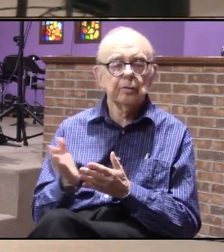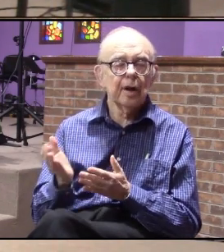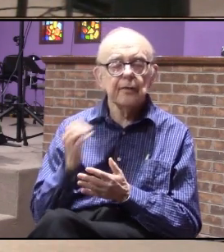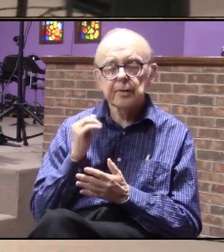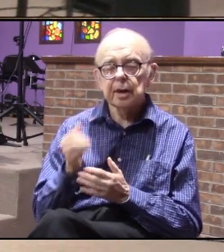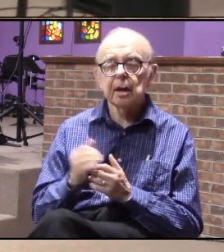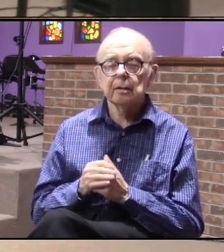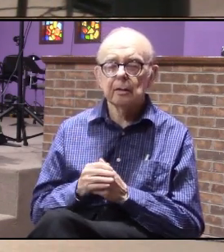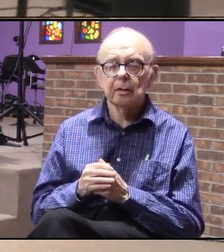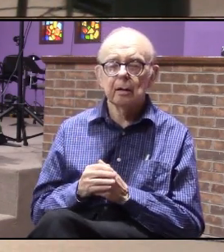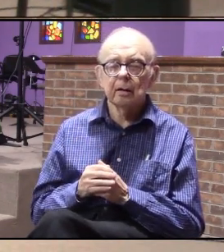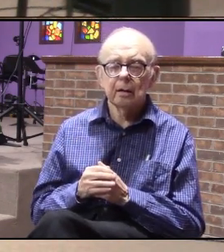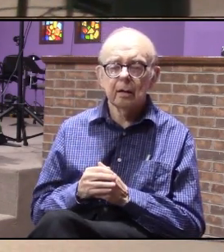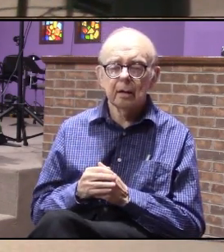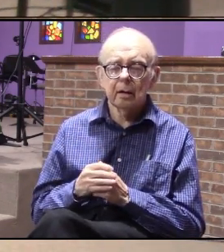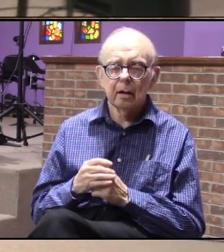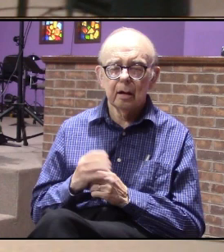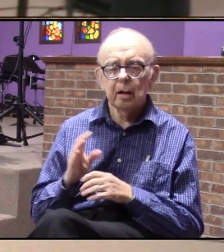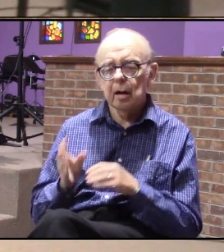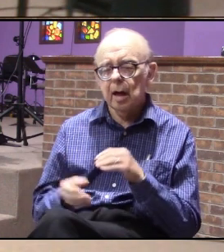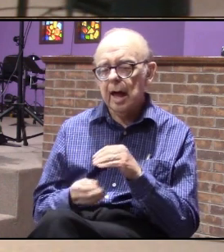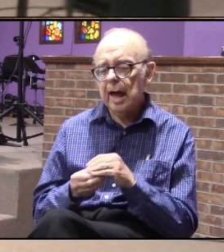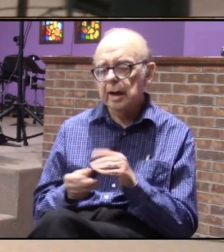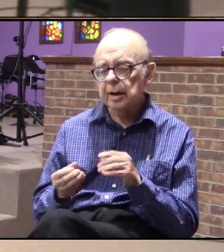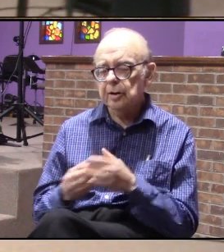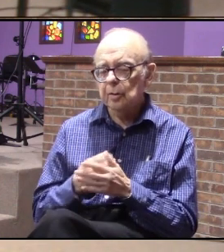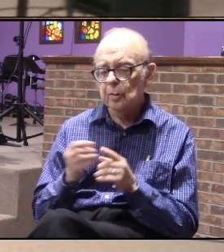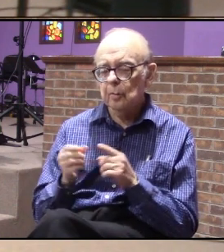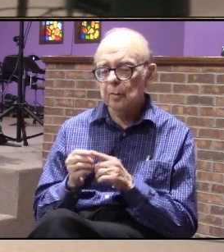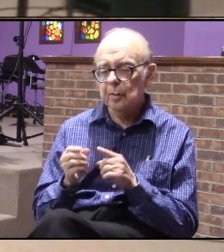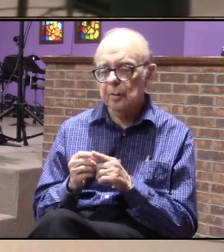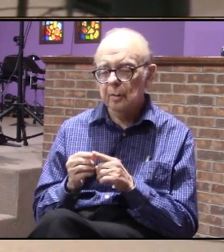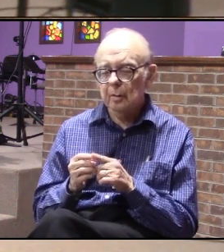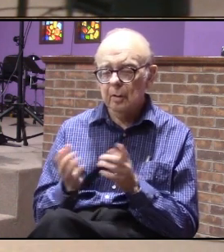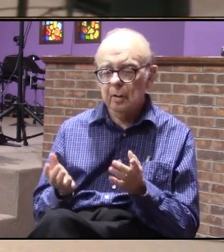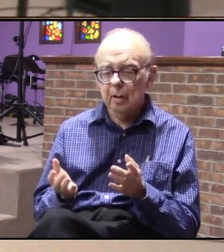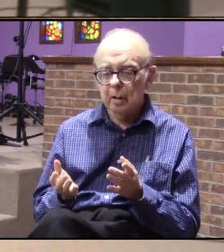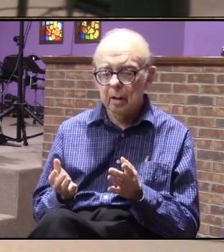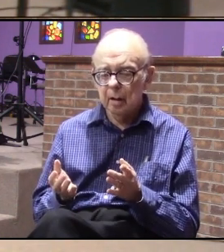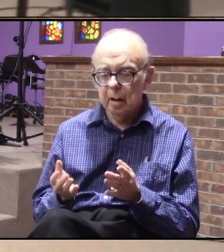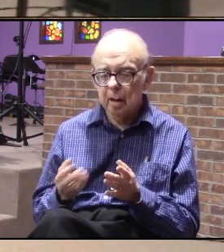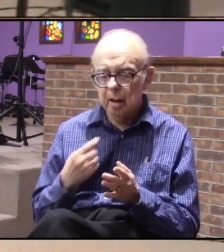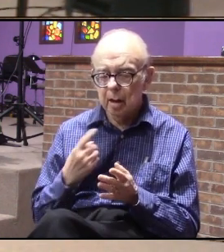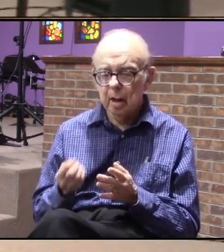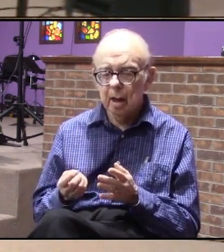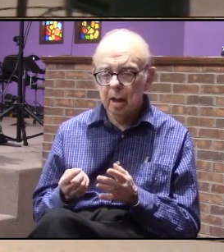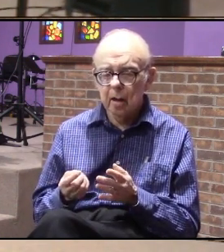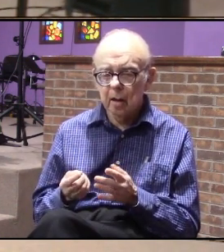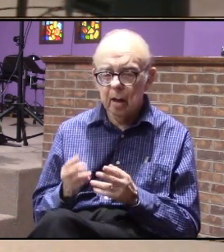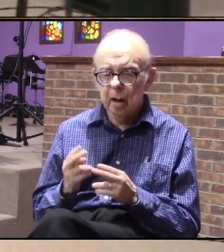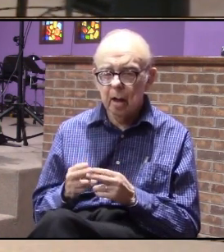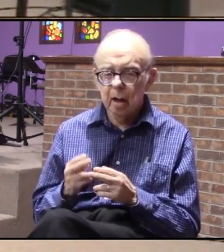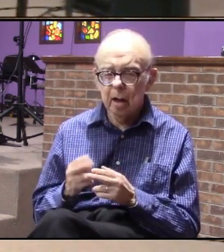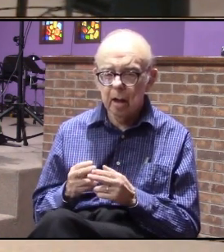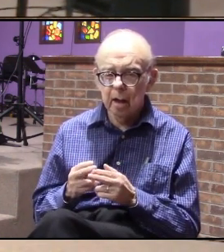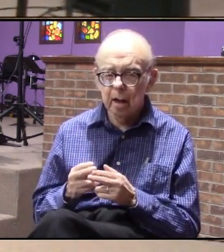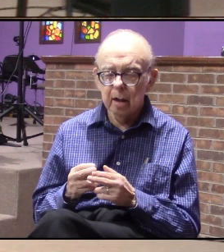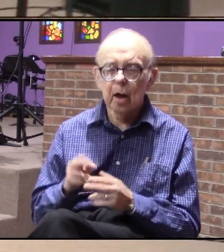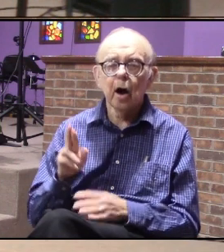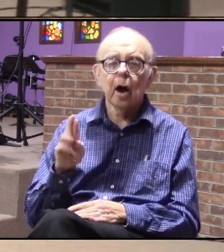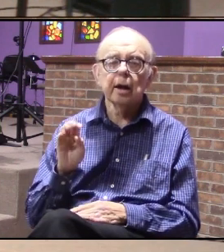day. Well, let me add a new word, if you don't mind, and that's what we're going to talk about today. It is called